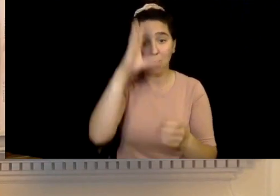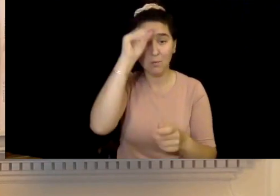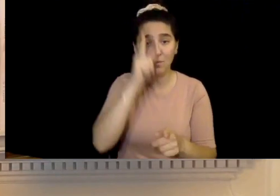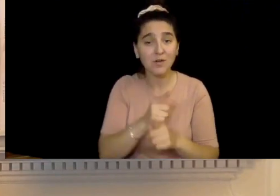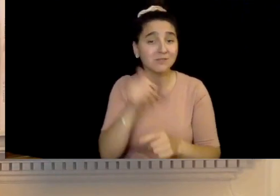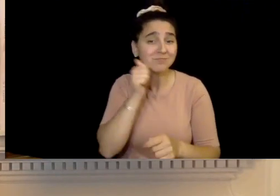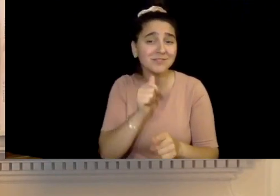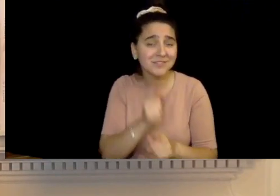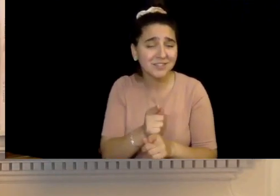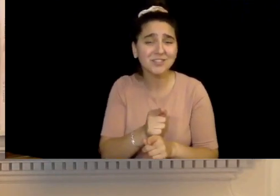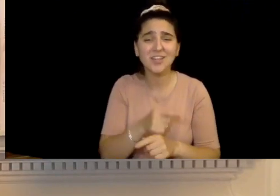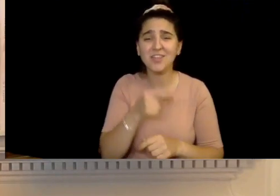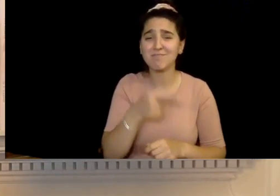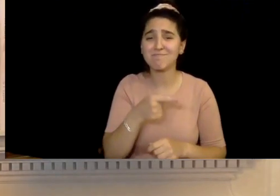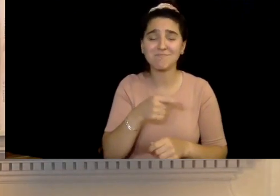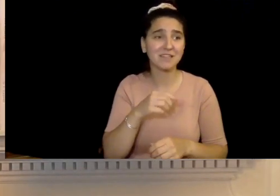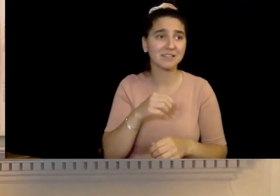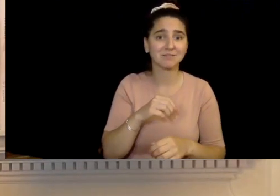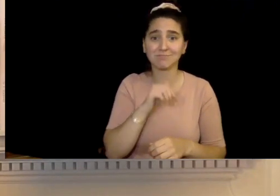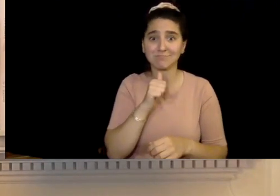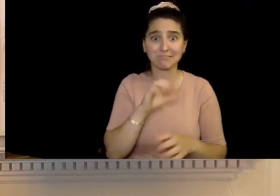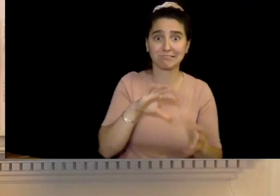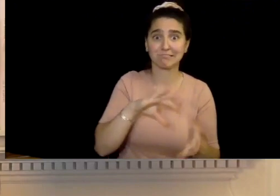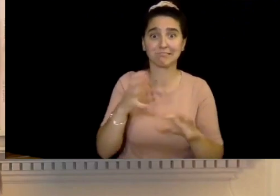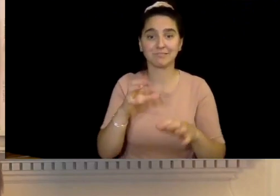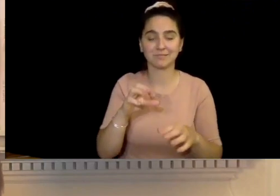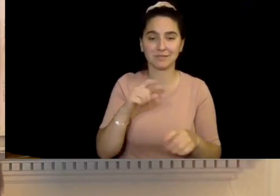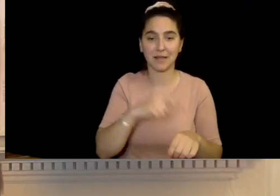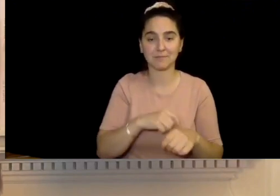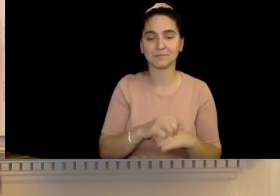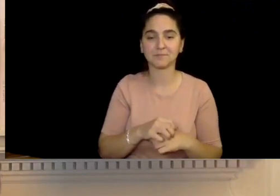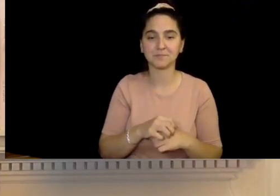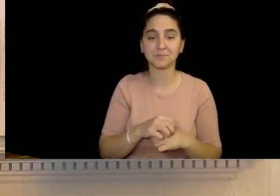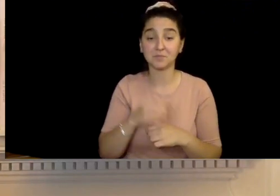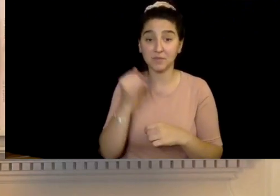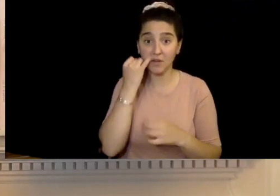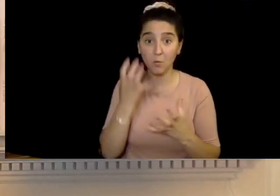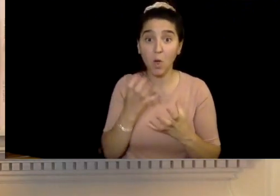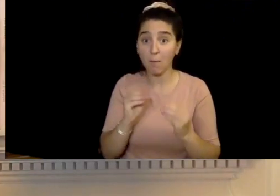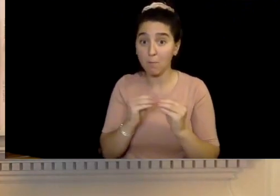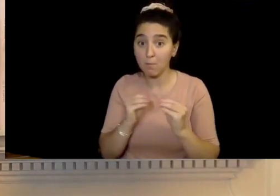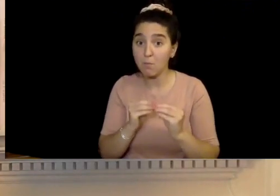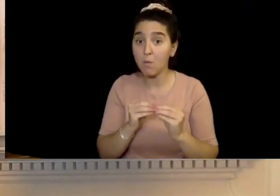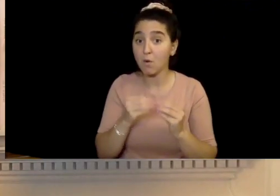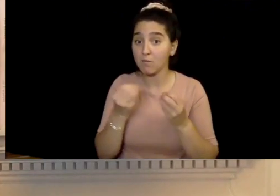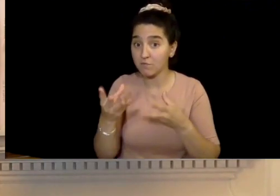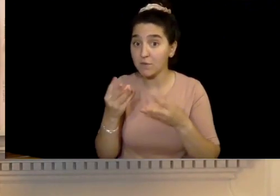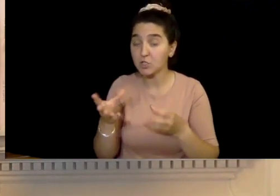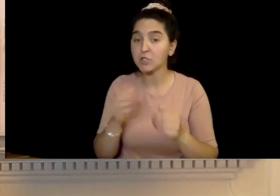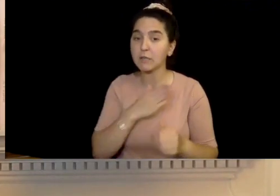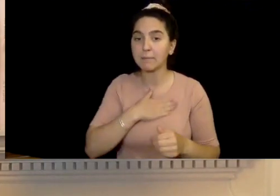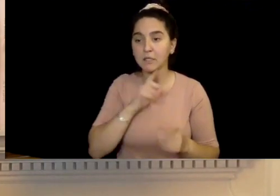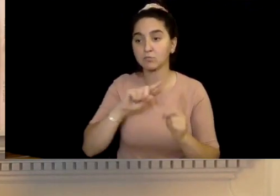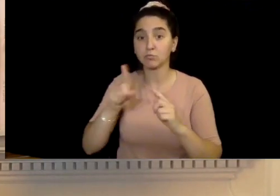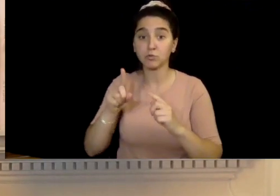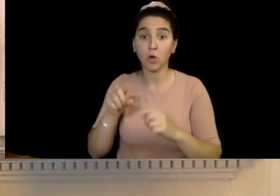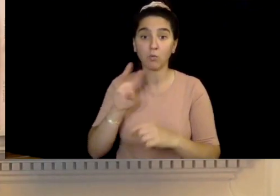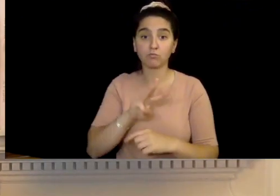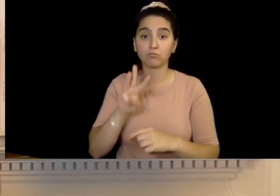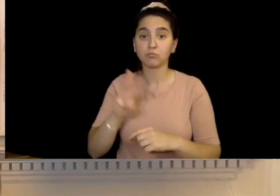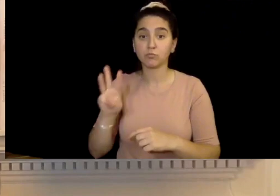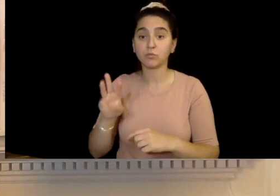uncertain times, so thank you. If you would like more information about our congregation, please visit our church website at